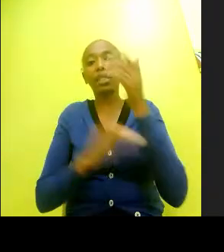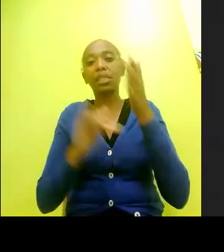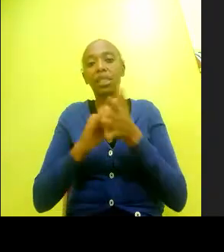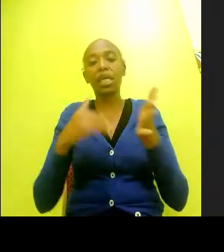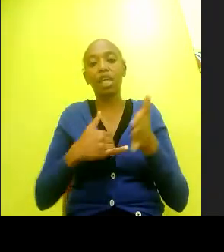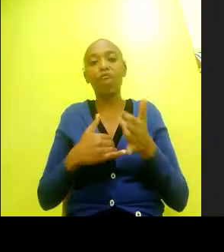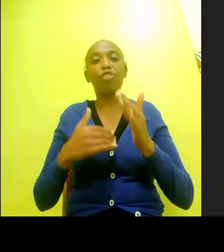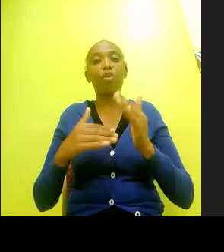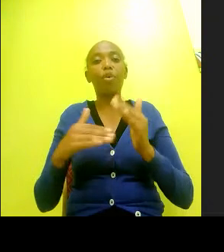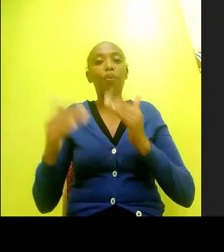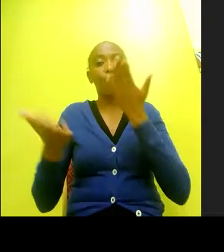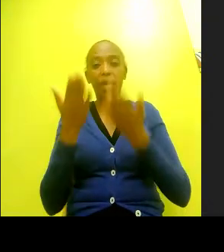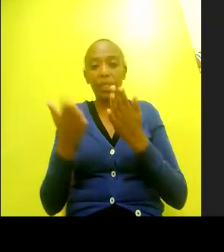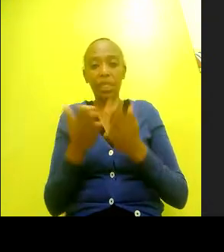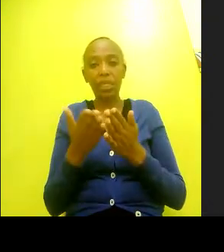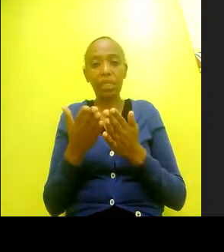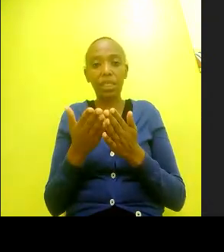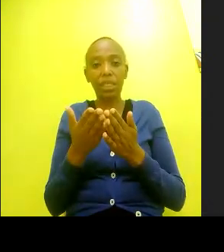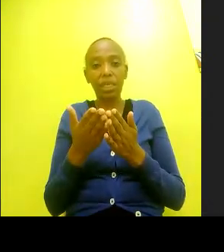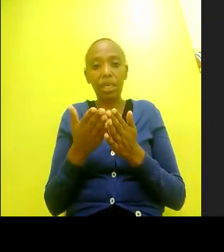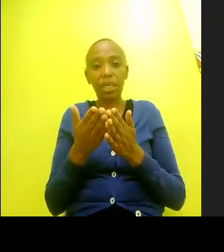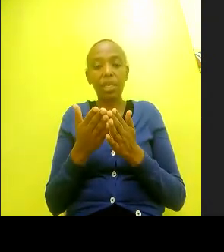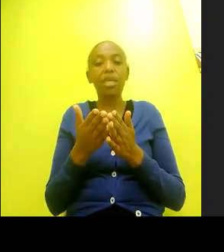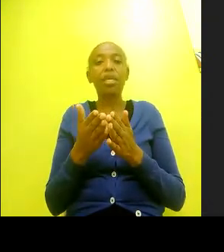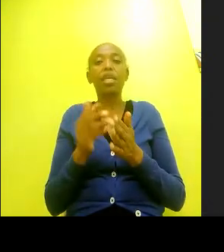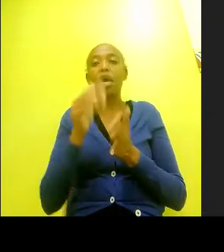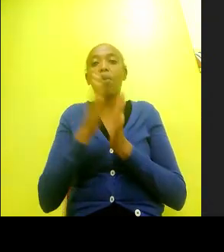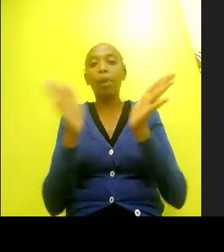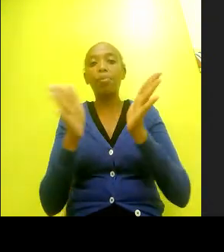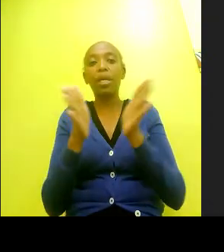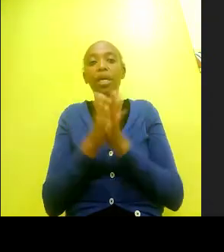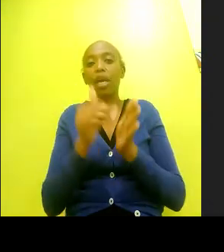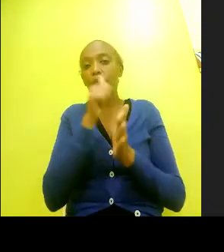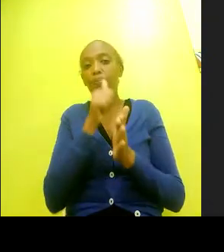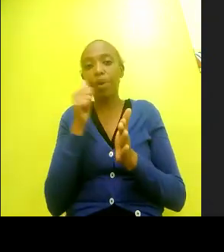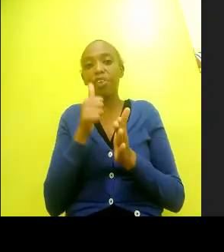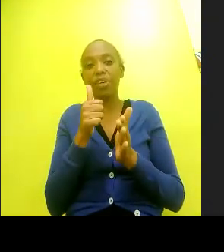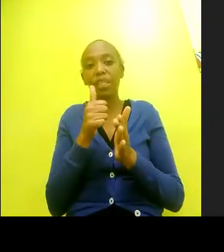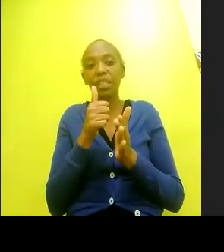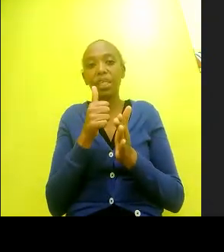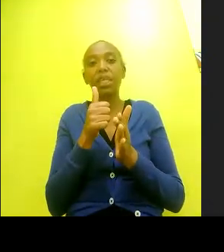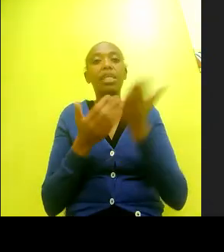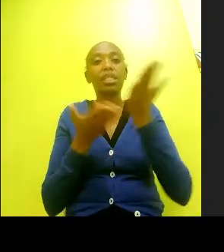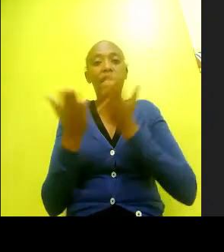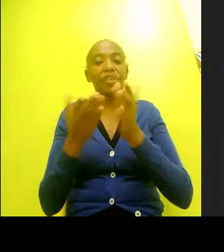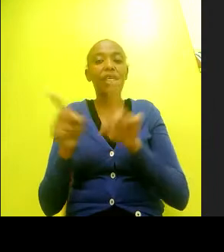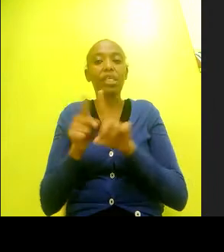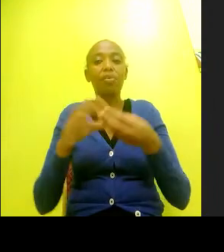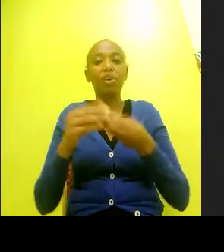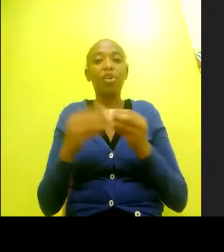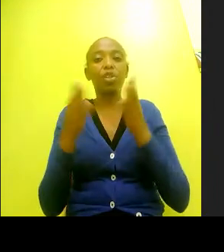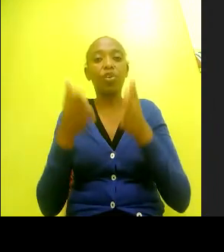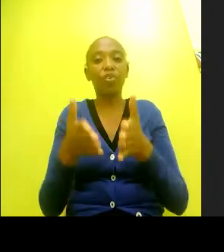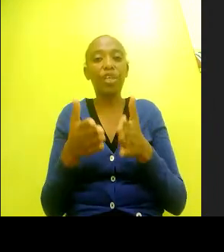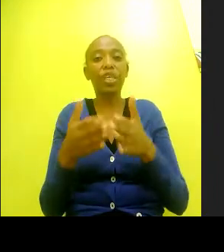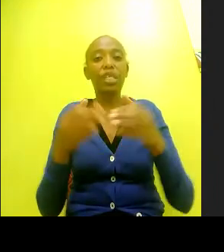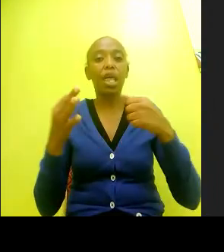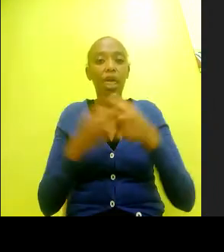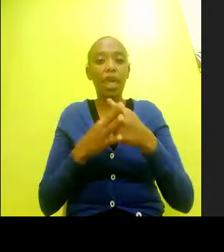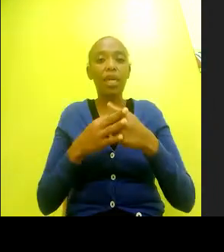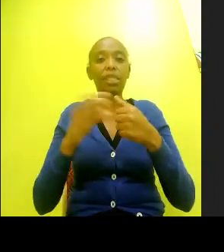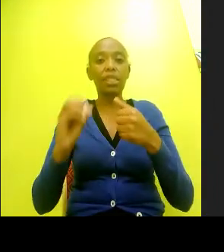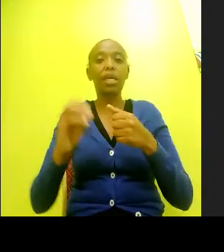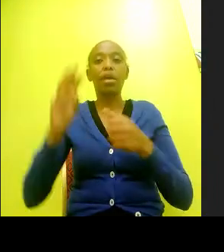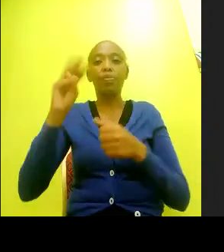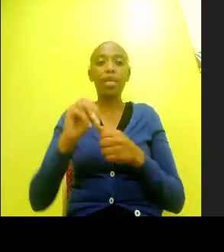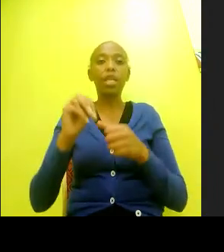measures, investing in public and private quality care services, and the creation of these 8 million decent jobs.